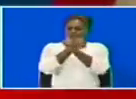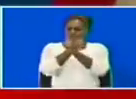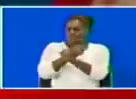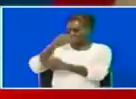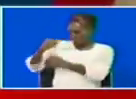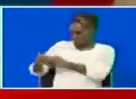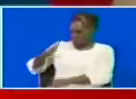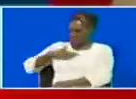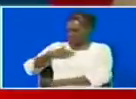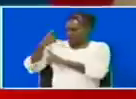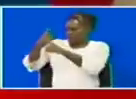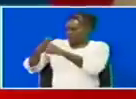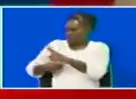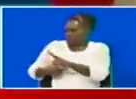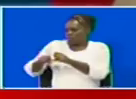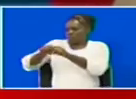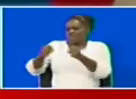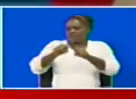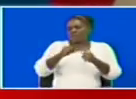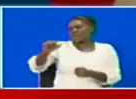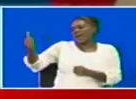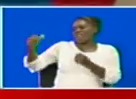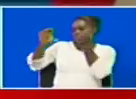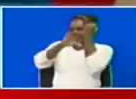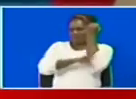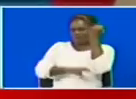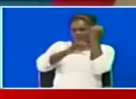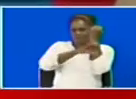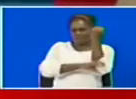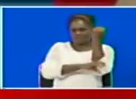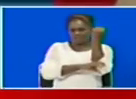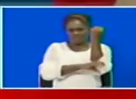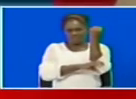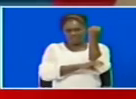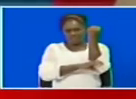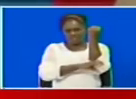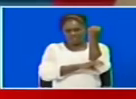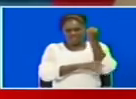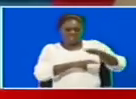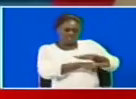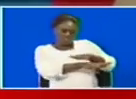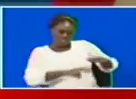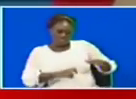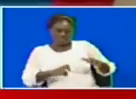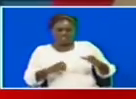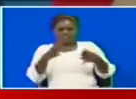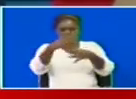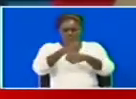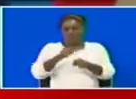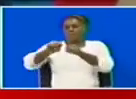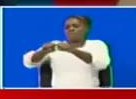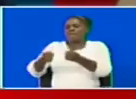borders from the ravages of other countries making our products stealing our companies and